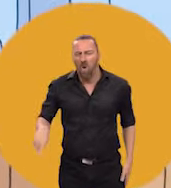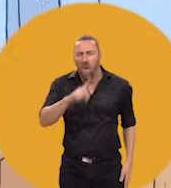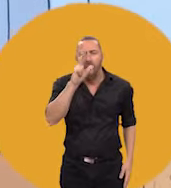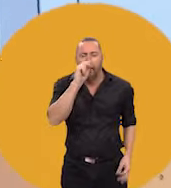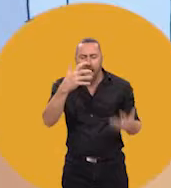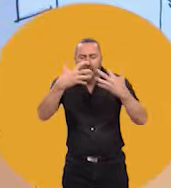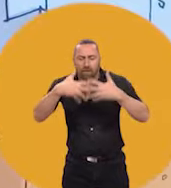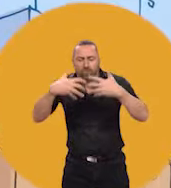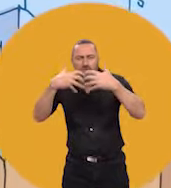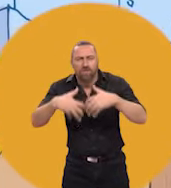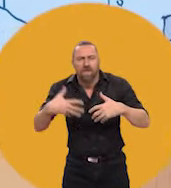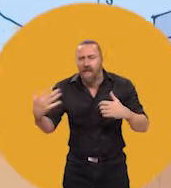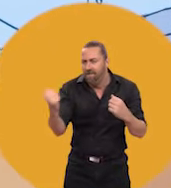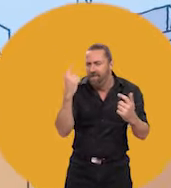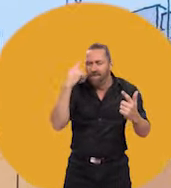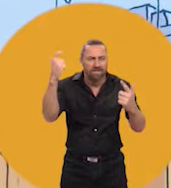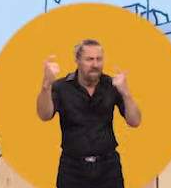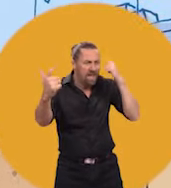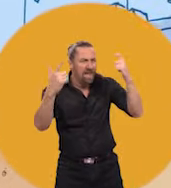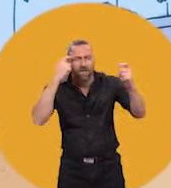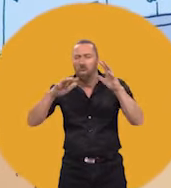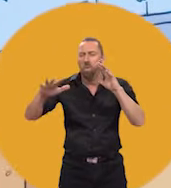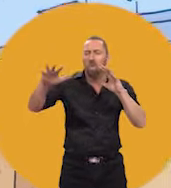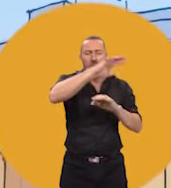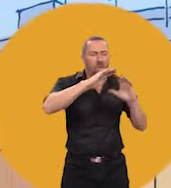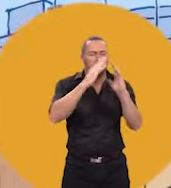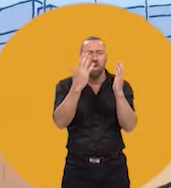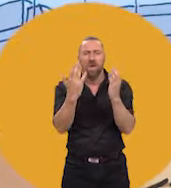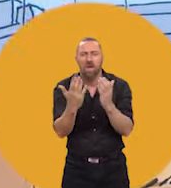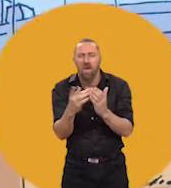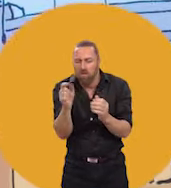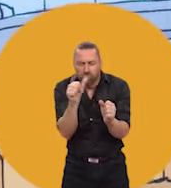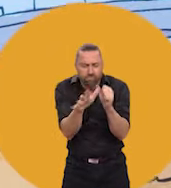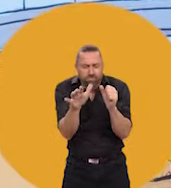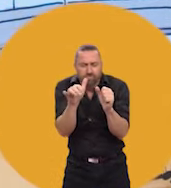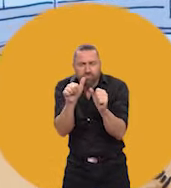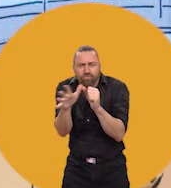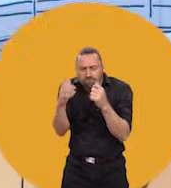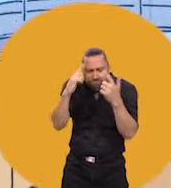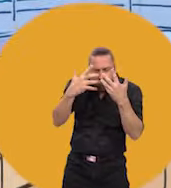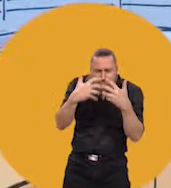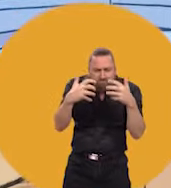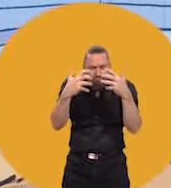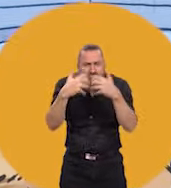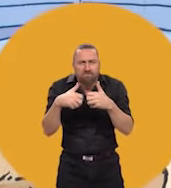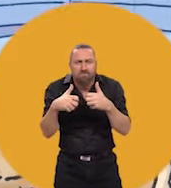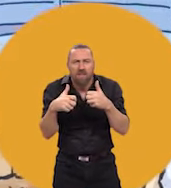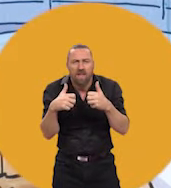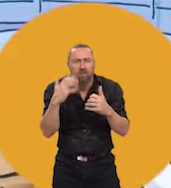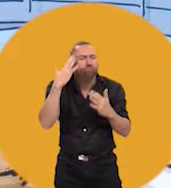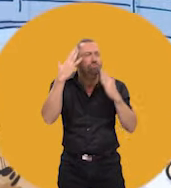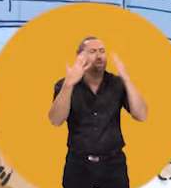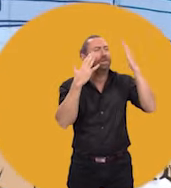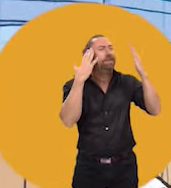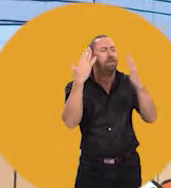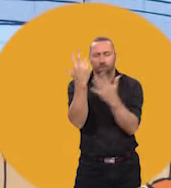is a playground for young engineers, and young engineers have all sorts of ideas. They dream and